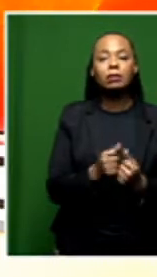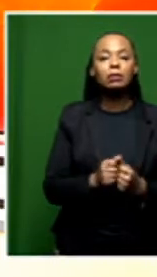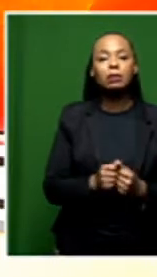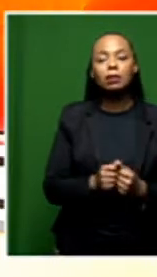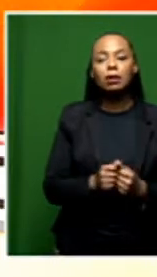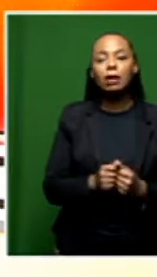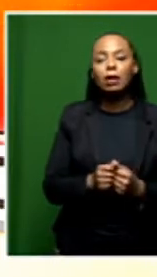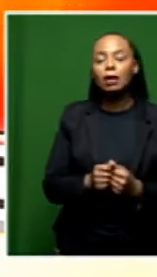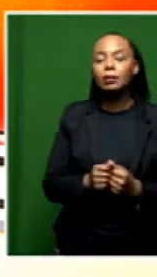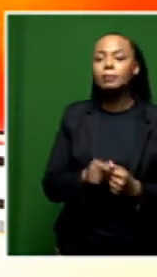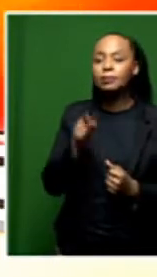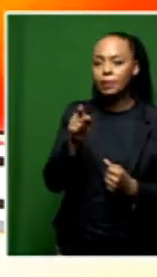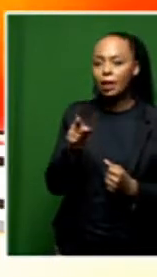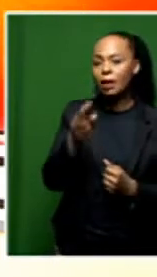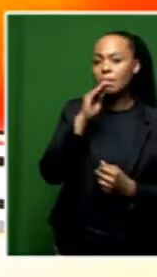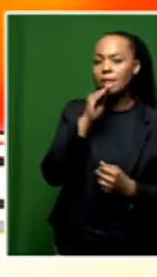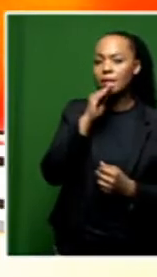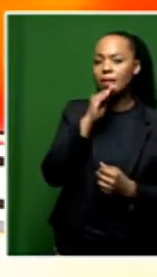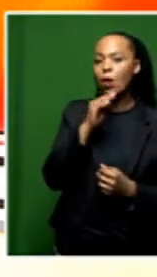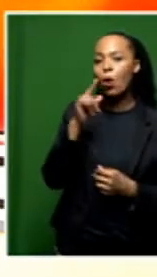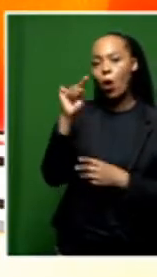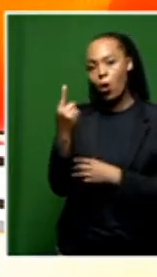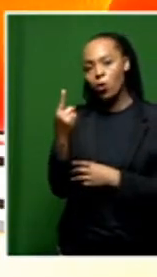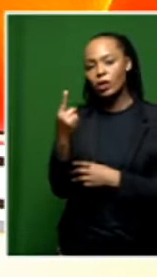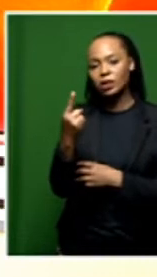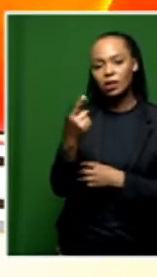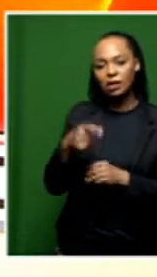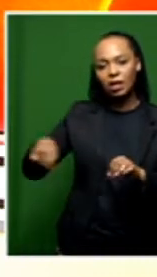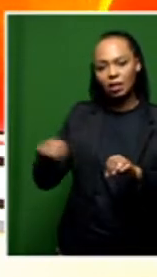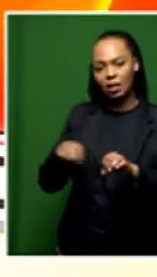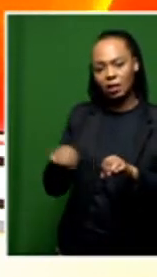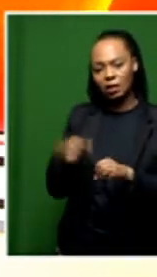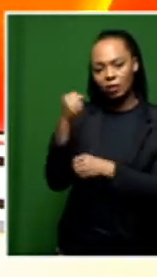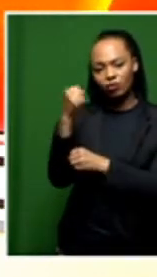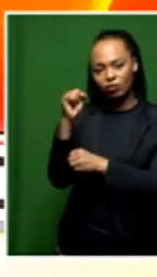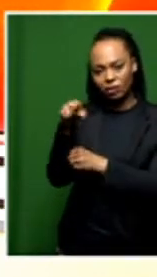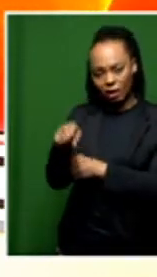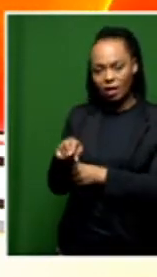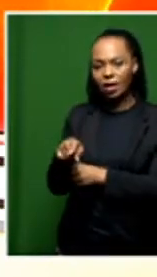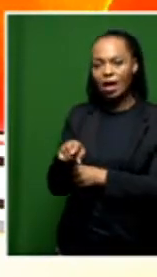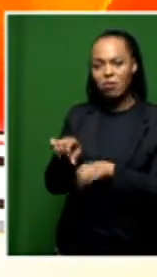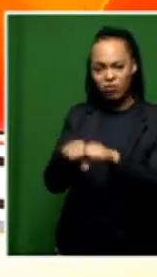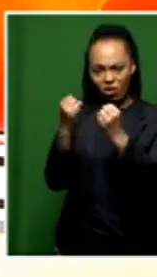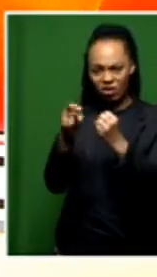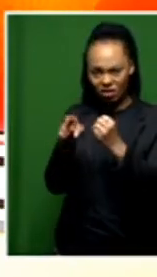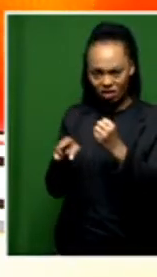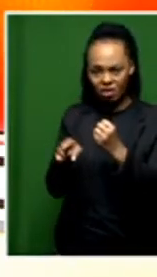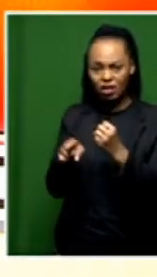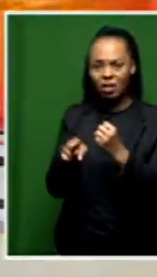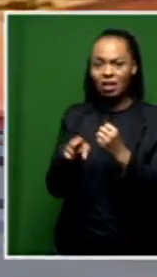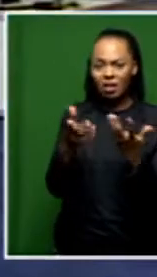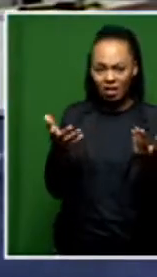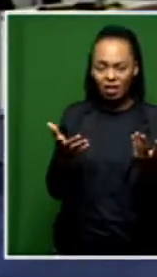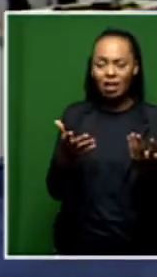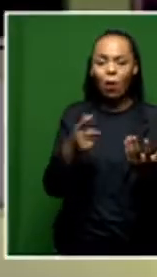it does appear that it's not only the generator issues that broke down, but communication broke down as well, because we were made to